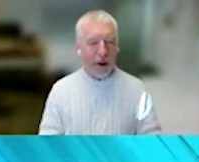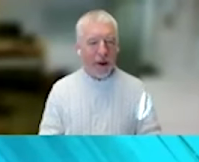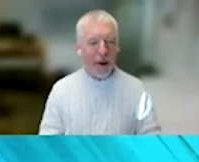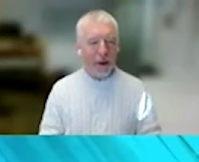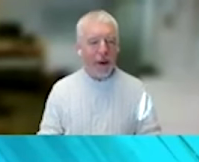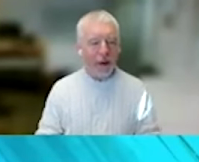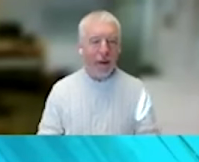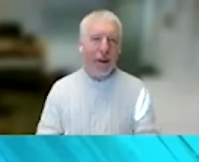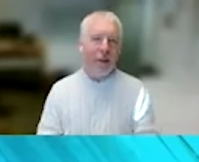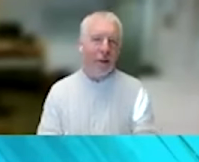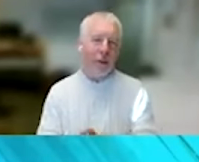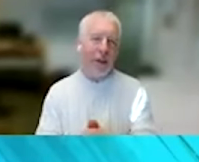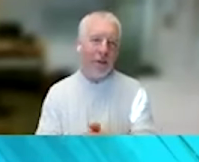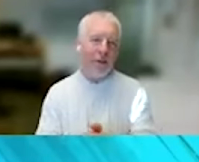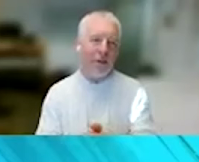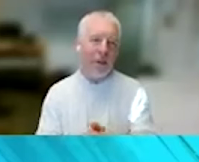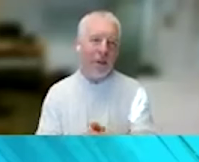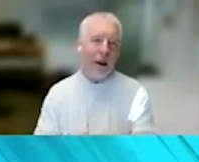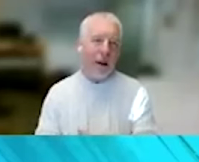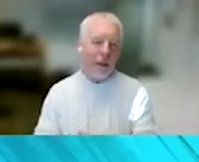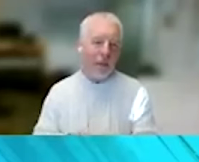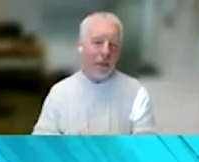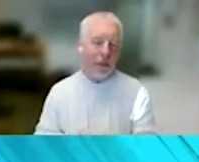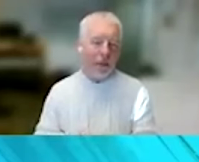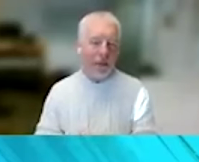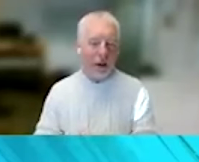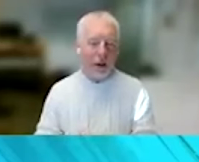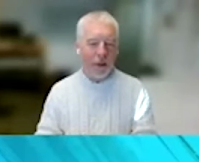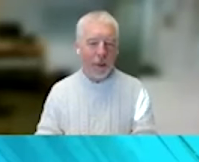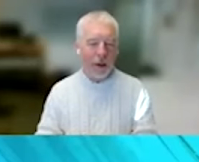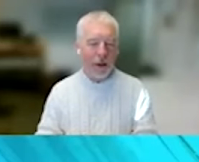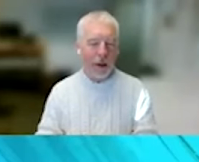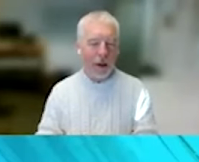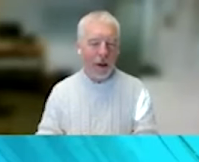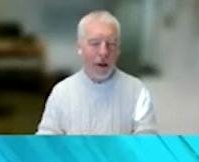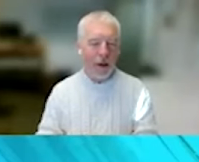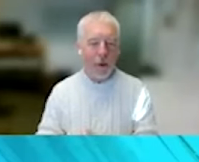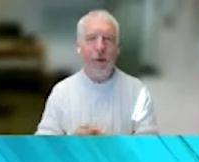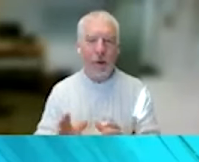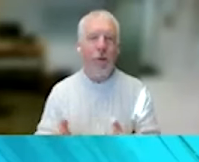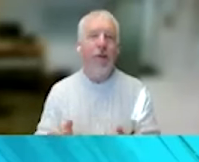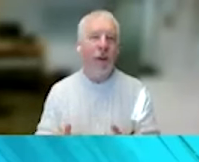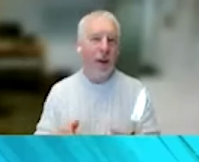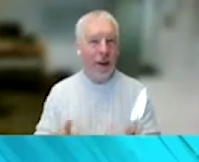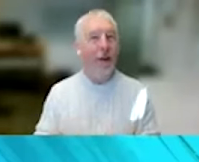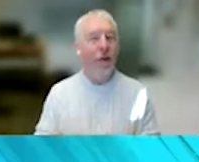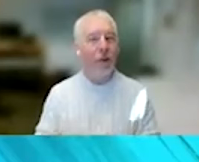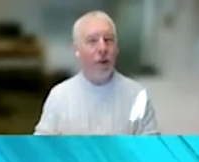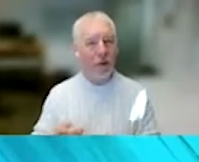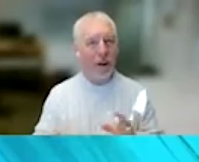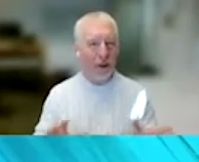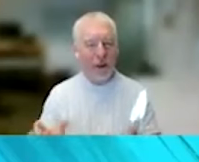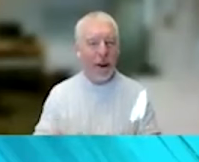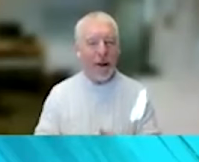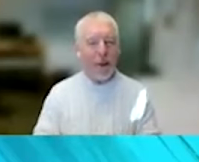about increasing accessibility in video. This topic focused really specifically on technical